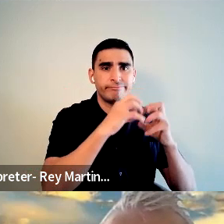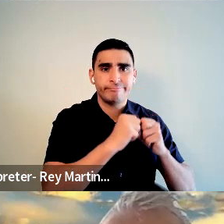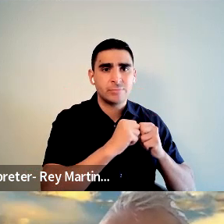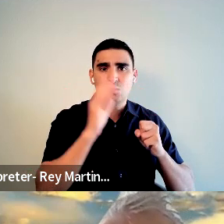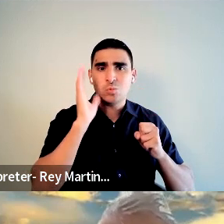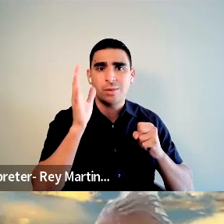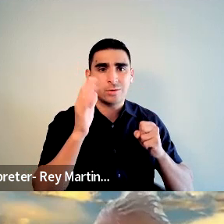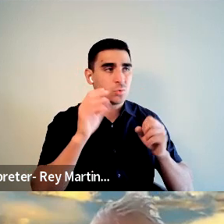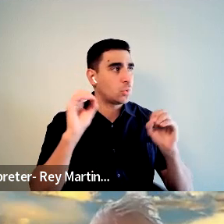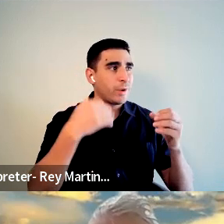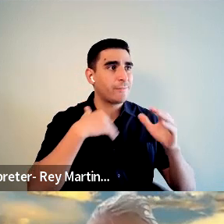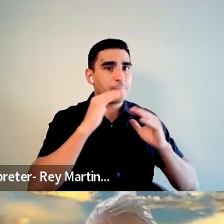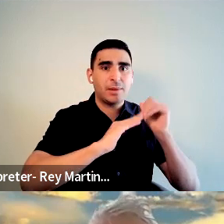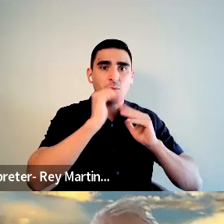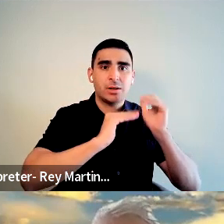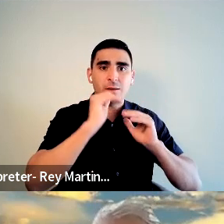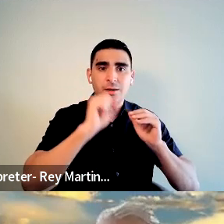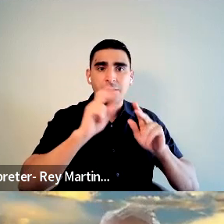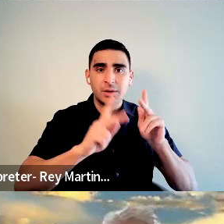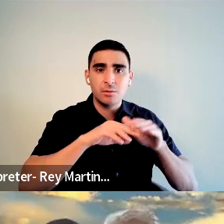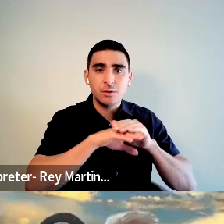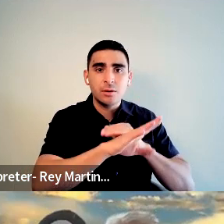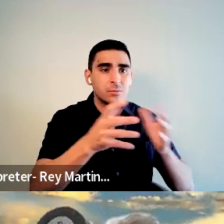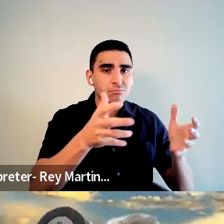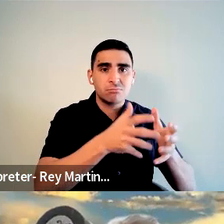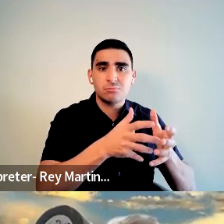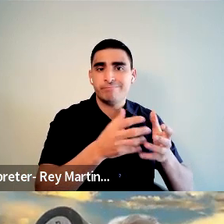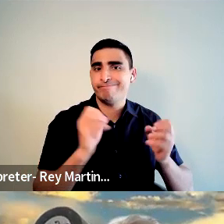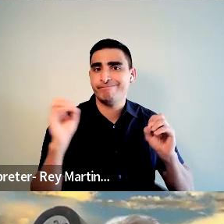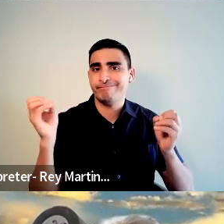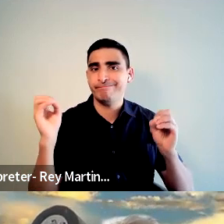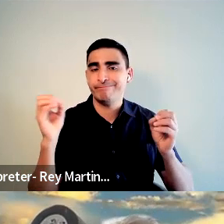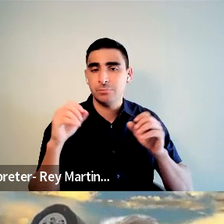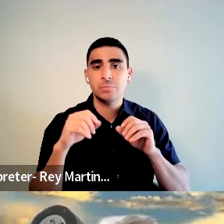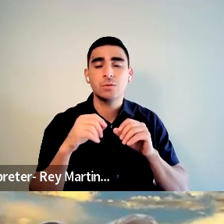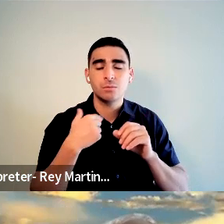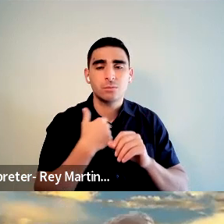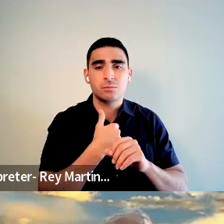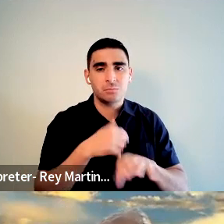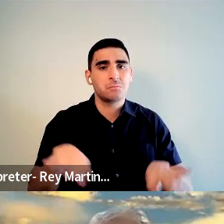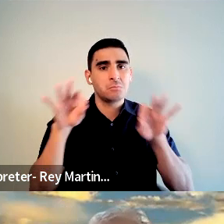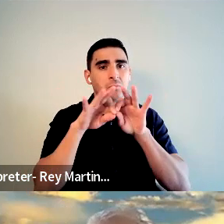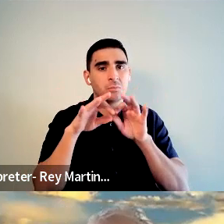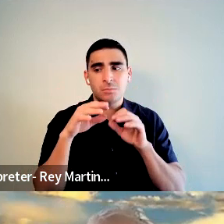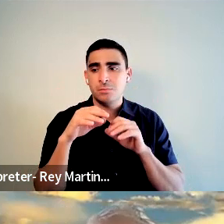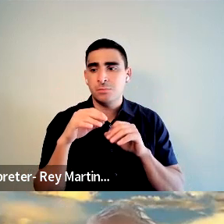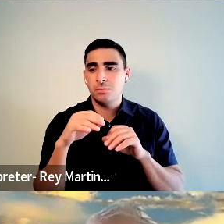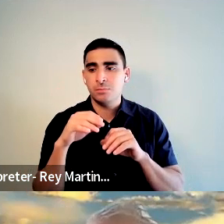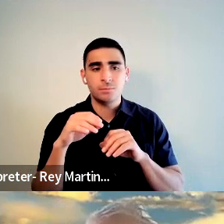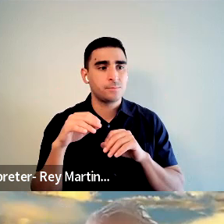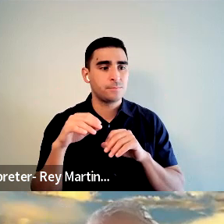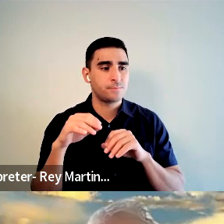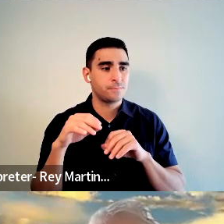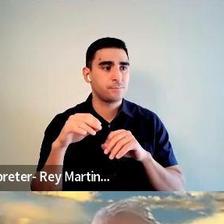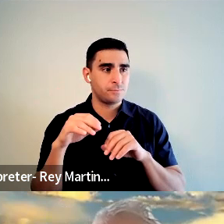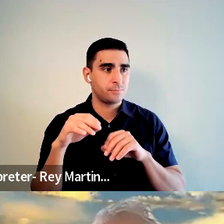into. So we need to make sure that